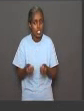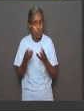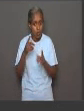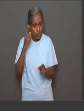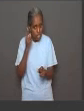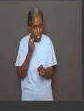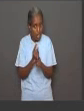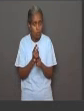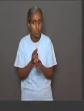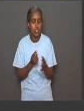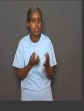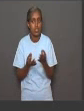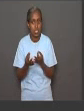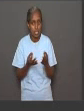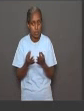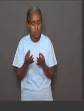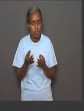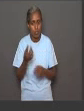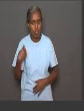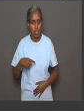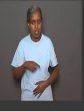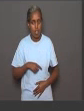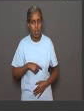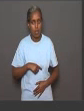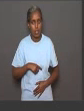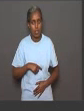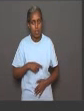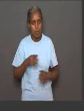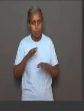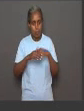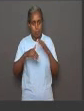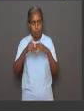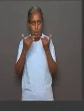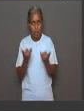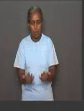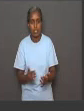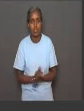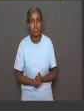the most accurate description of our parameters.